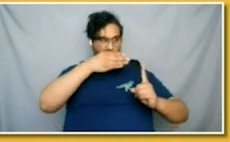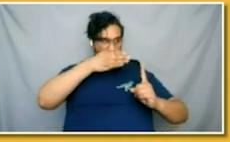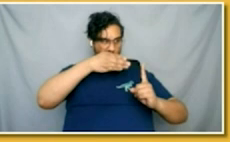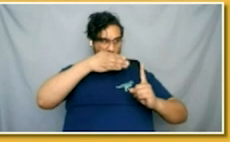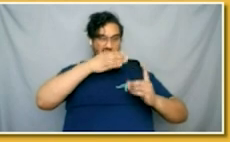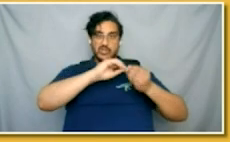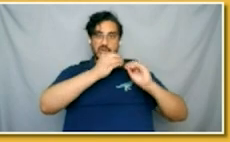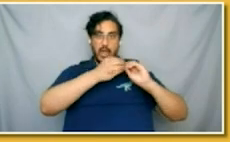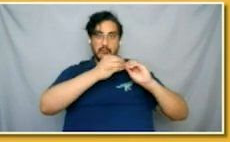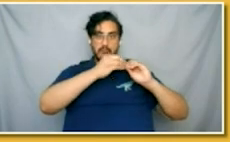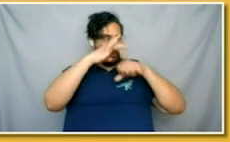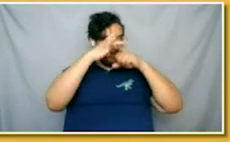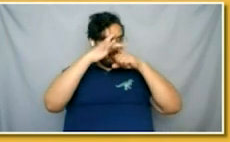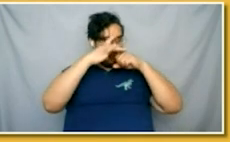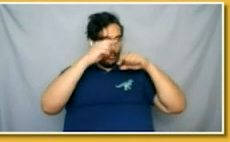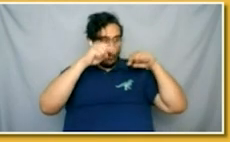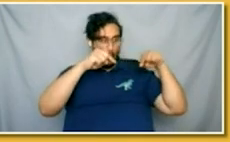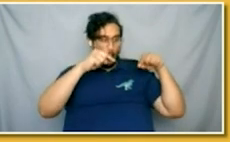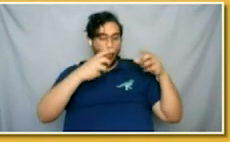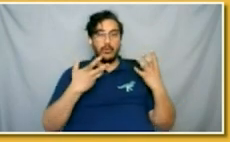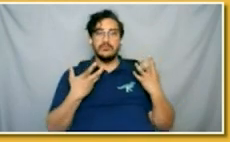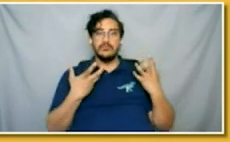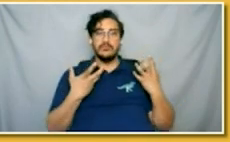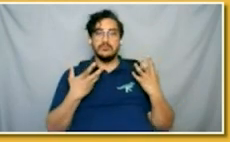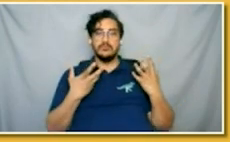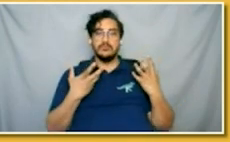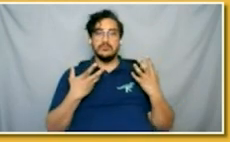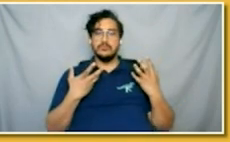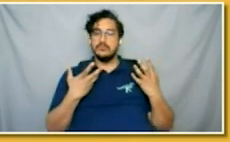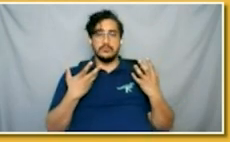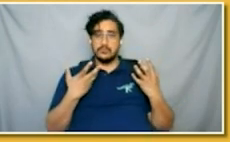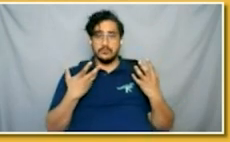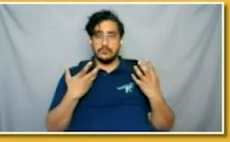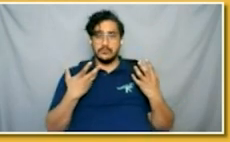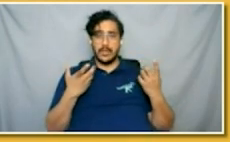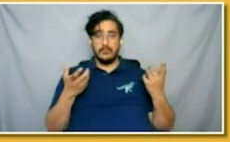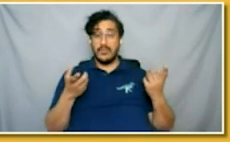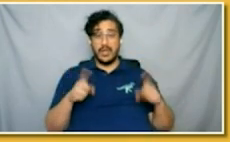is you could kind of measure something to death and